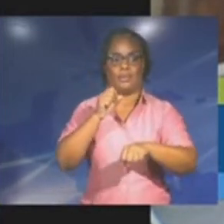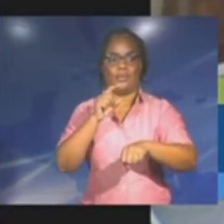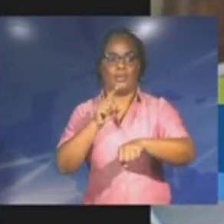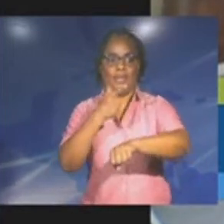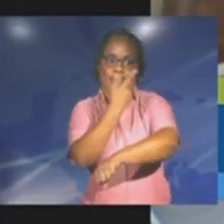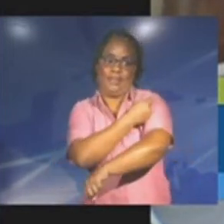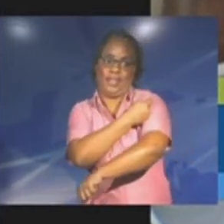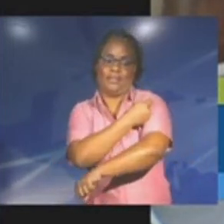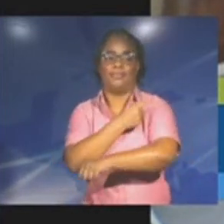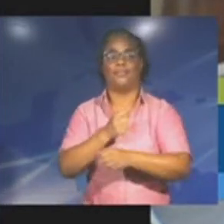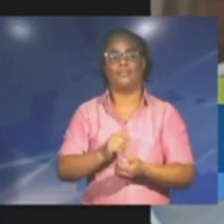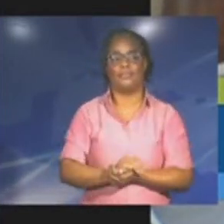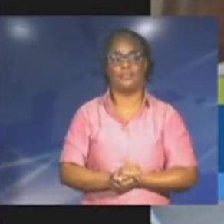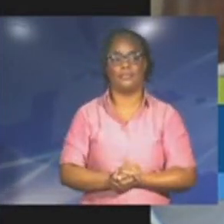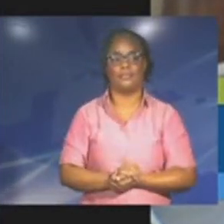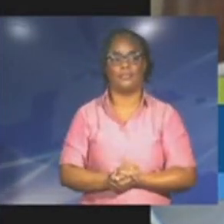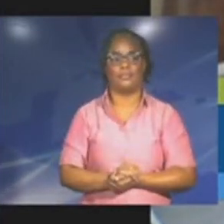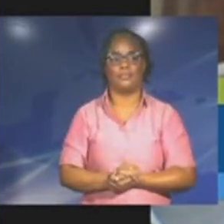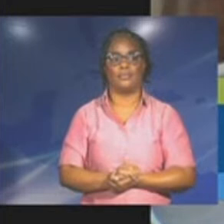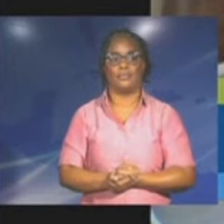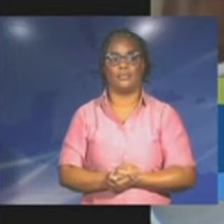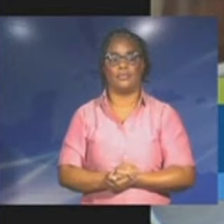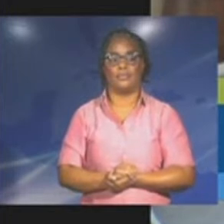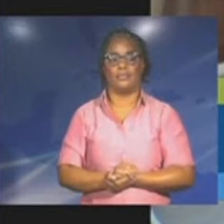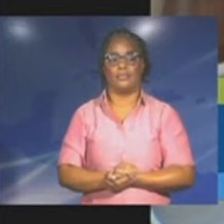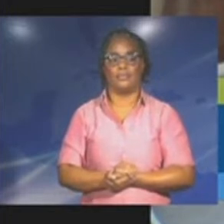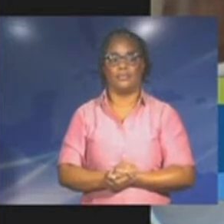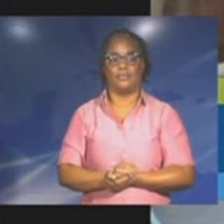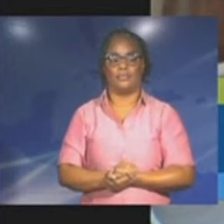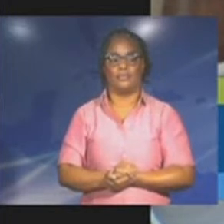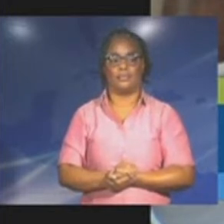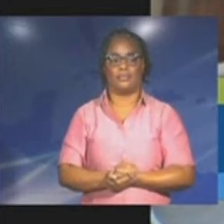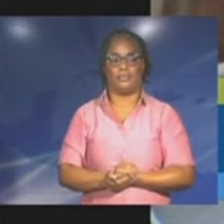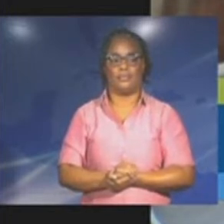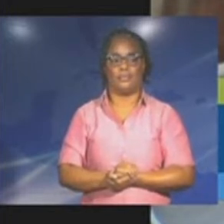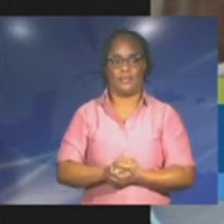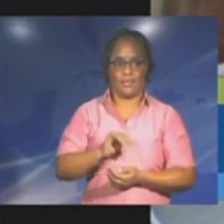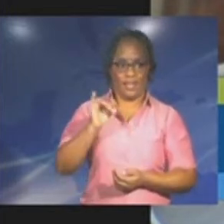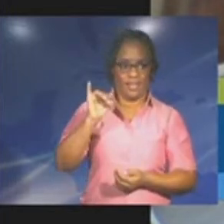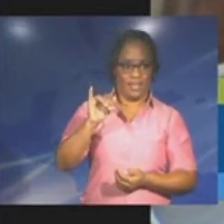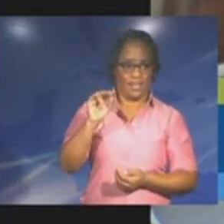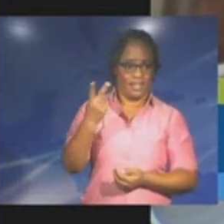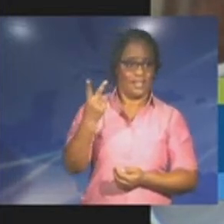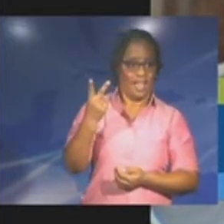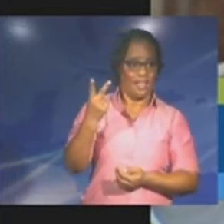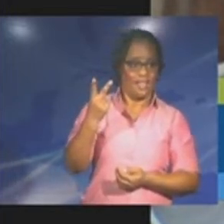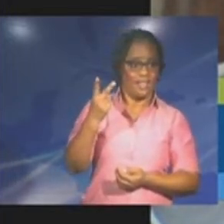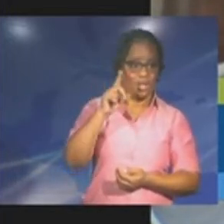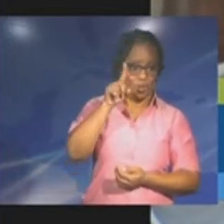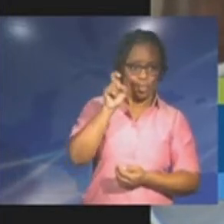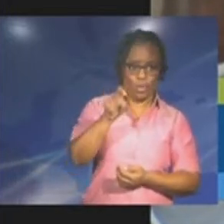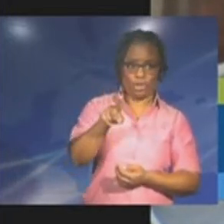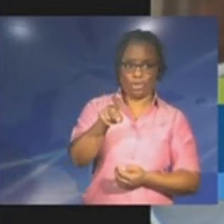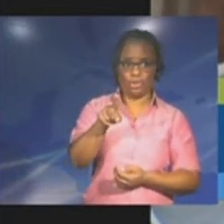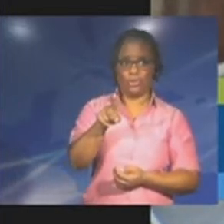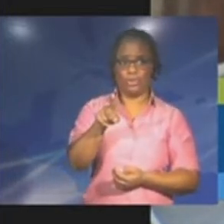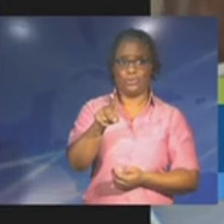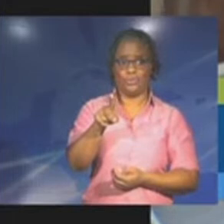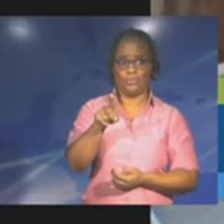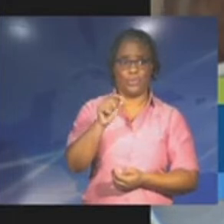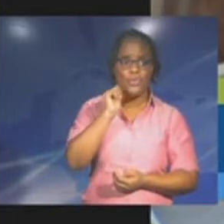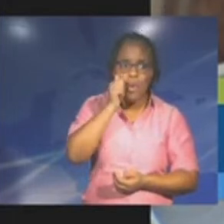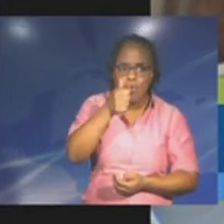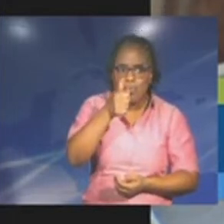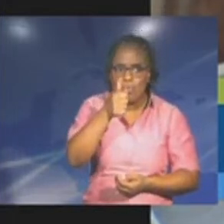for adults. Anything as it pertains to this? And secondly, for me, we're still seeing daily deaths around 5,